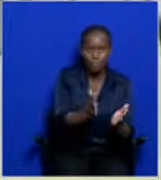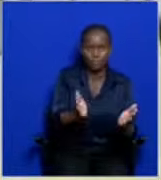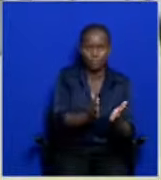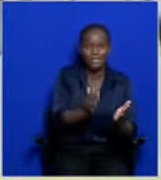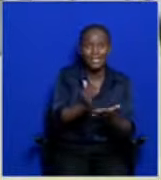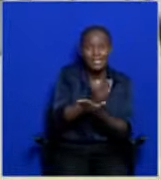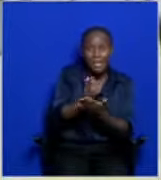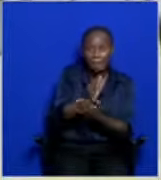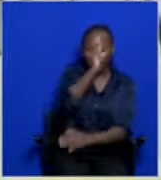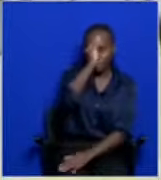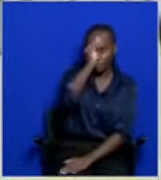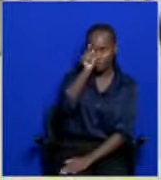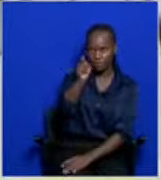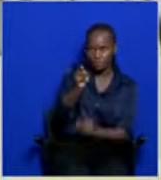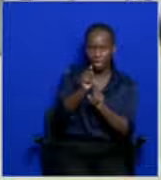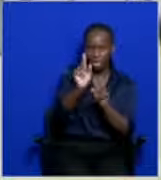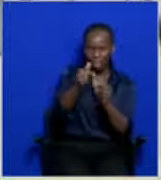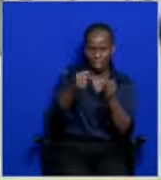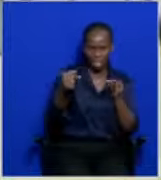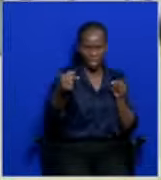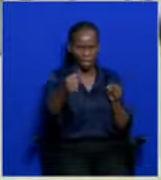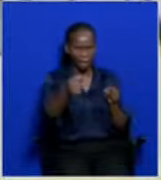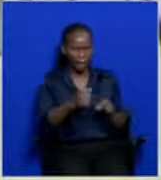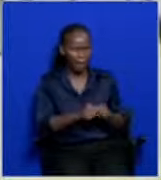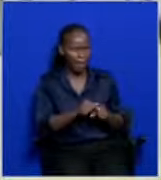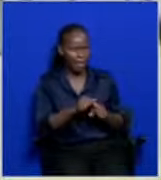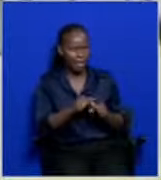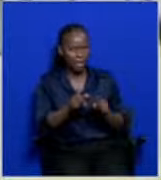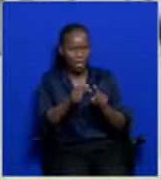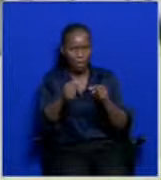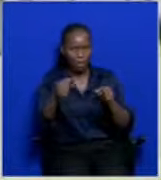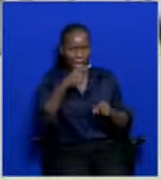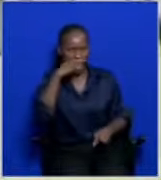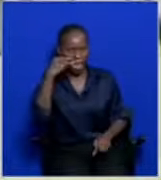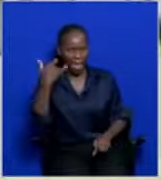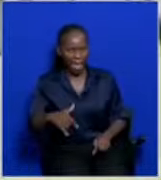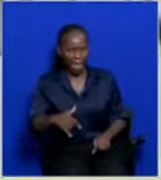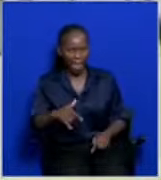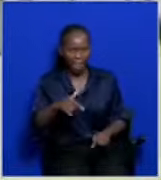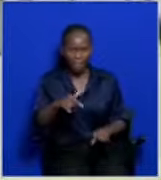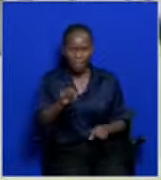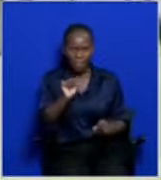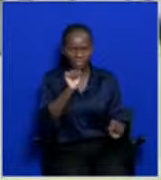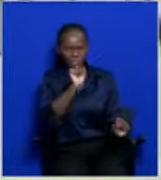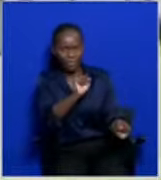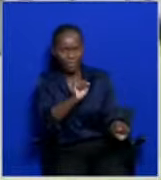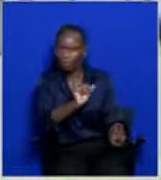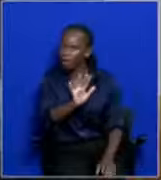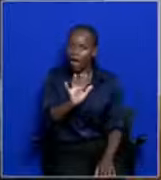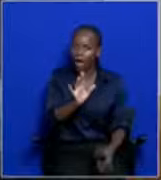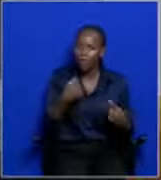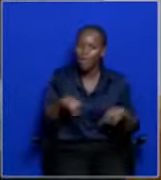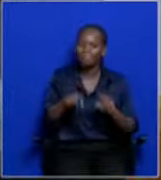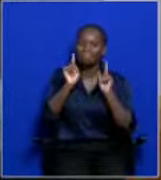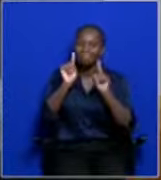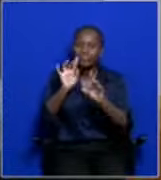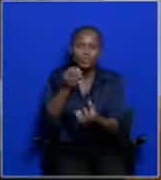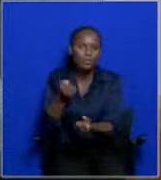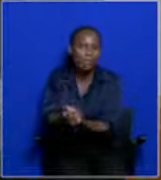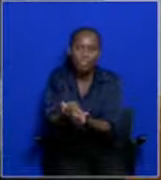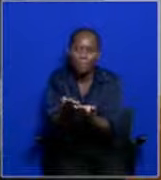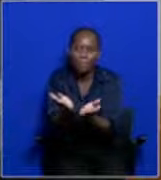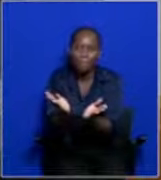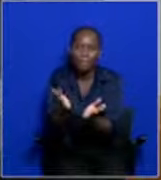enemy, whilst we are there to assist them to improve service delivery and how to